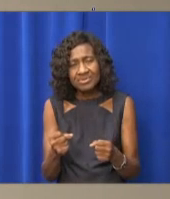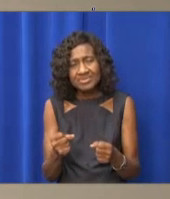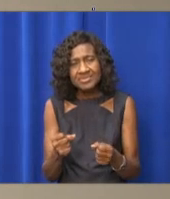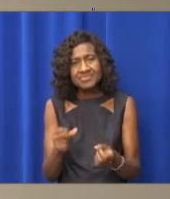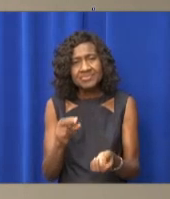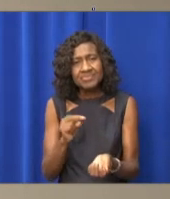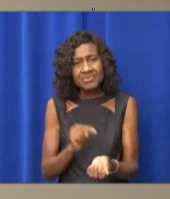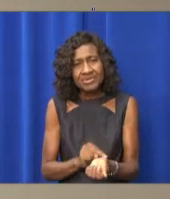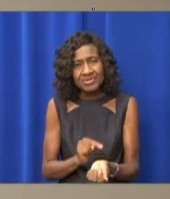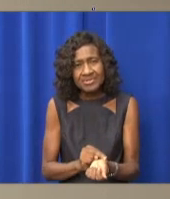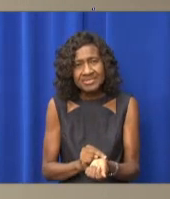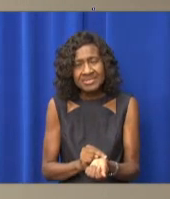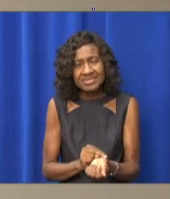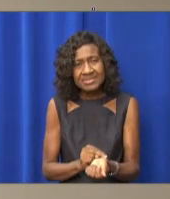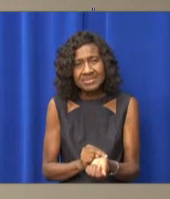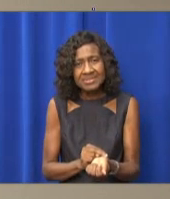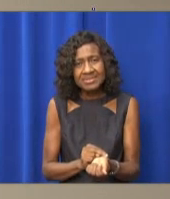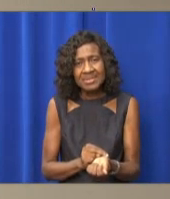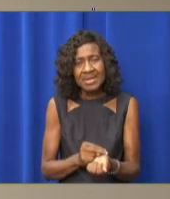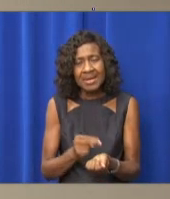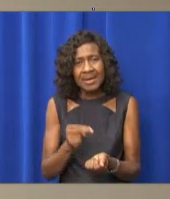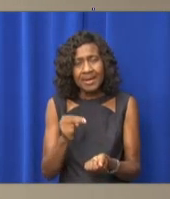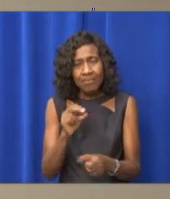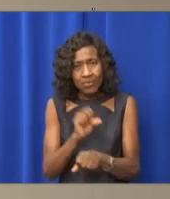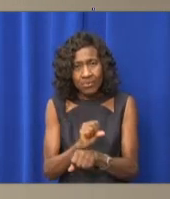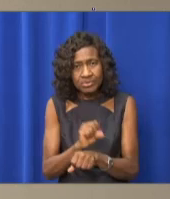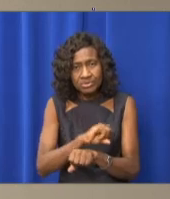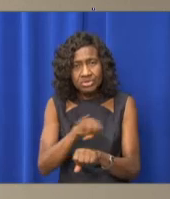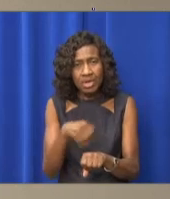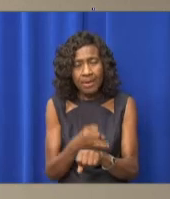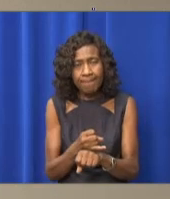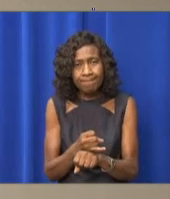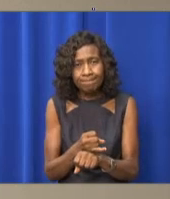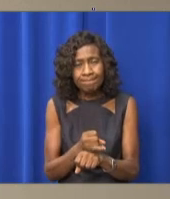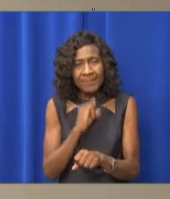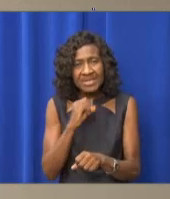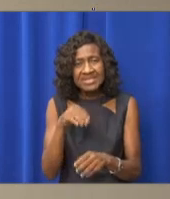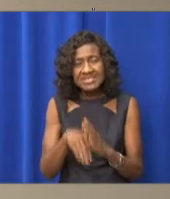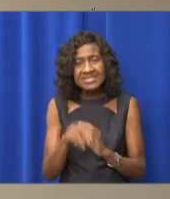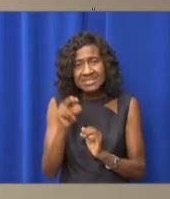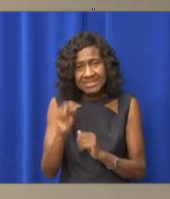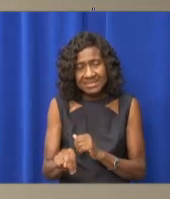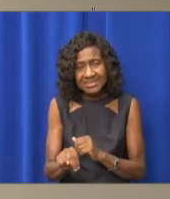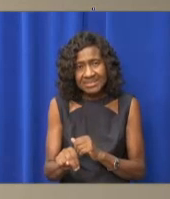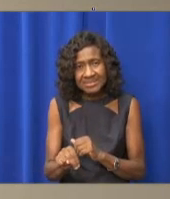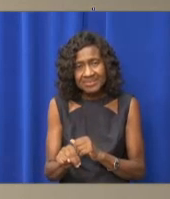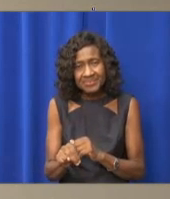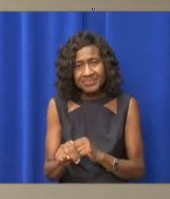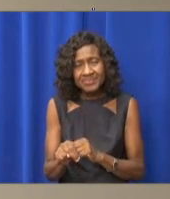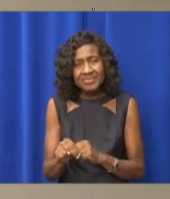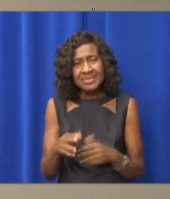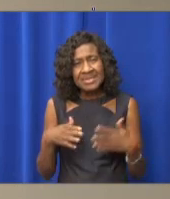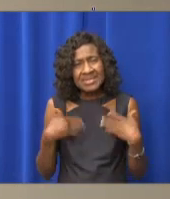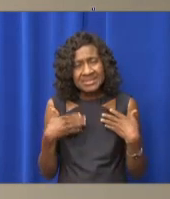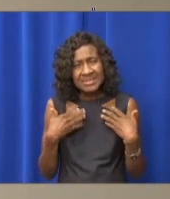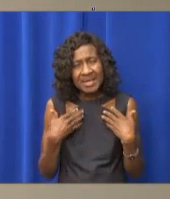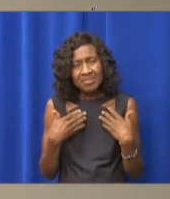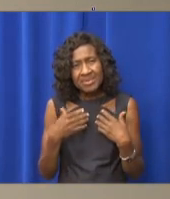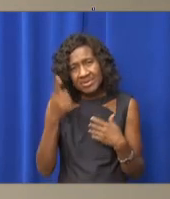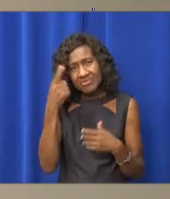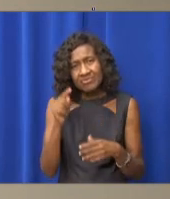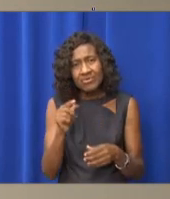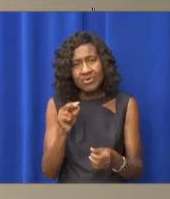in great need around the globe, and especially here at home. I'm pleased the nursing program at the University College of the Cayman